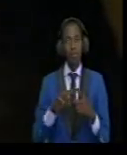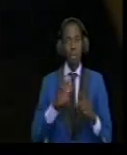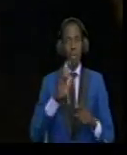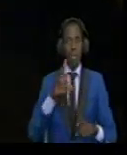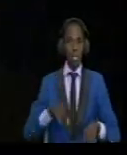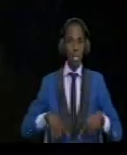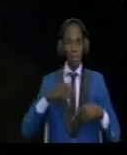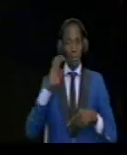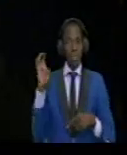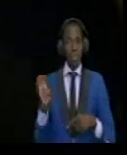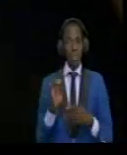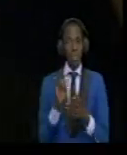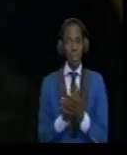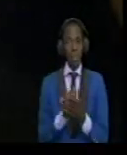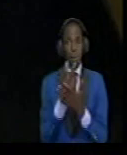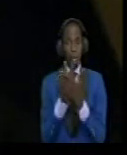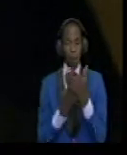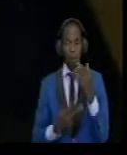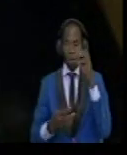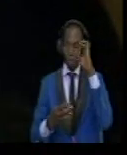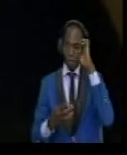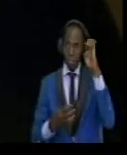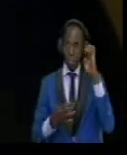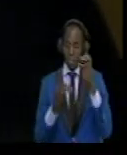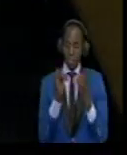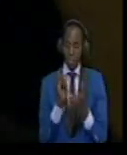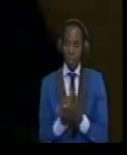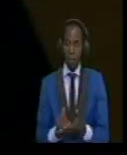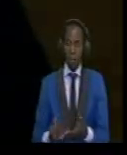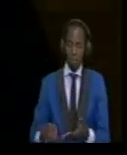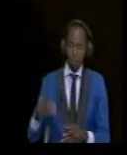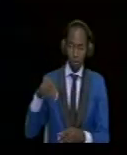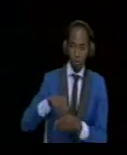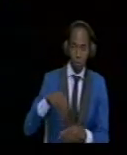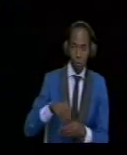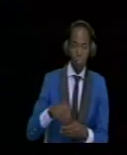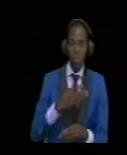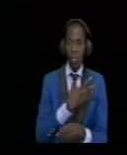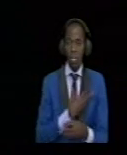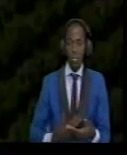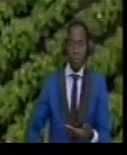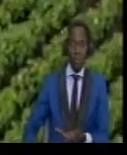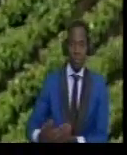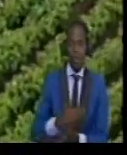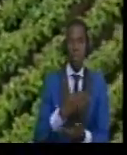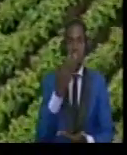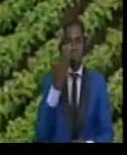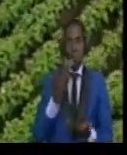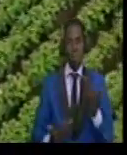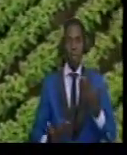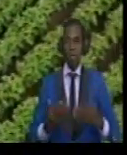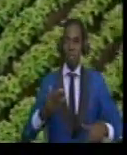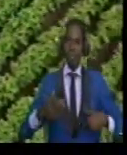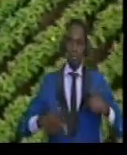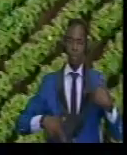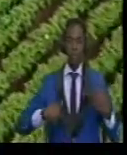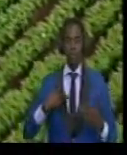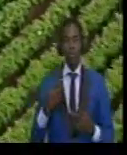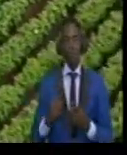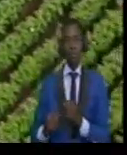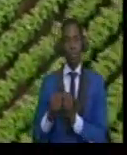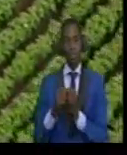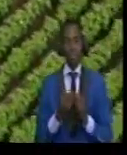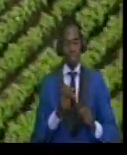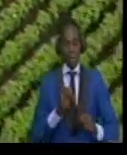that both he that soweth and he that reapeth may rejoice together. I read, you read, we